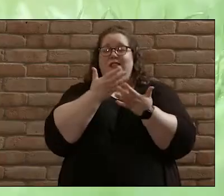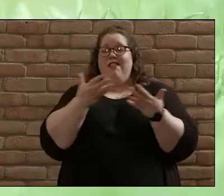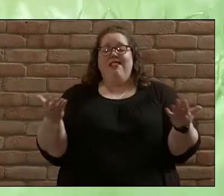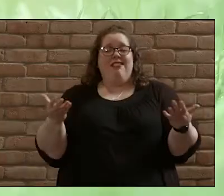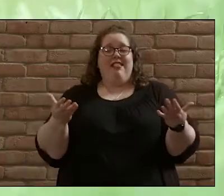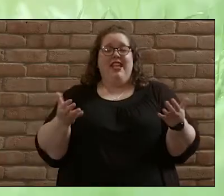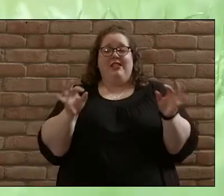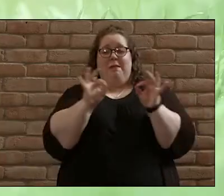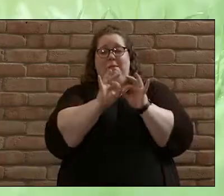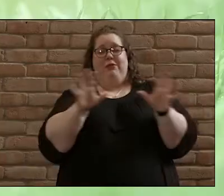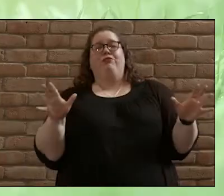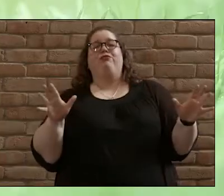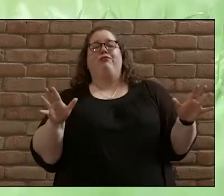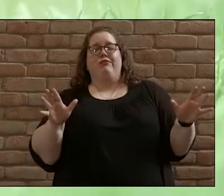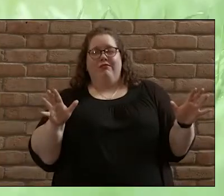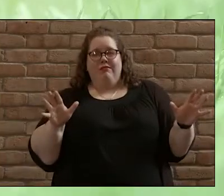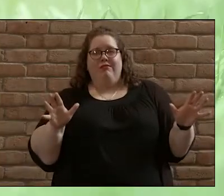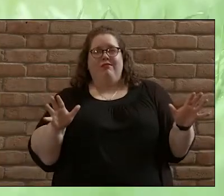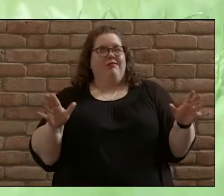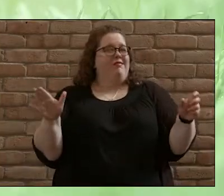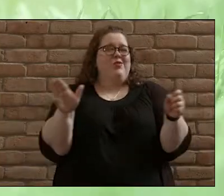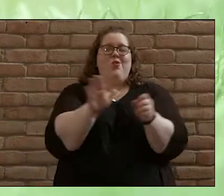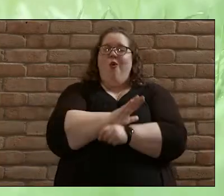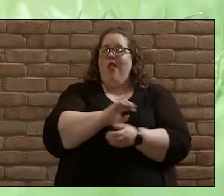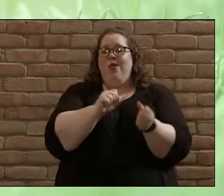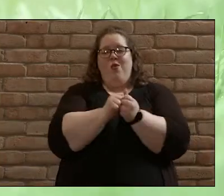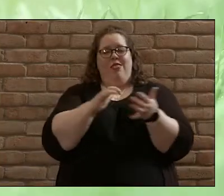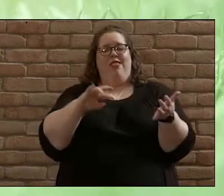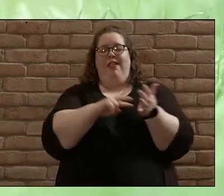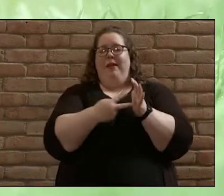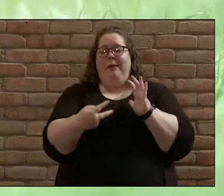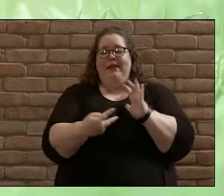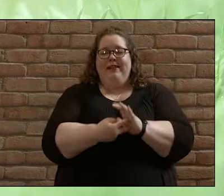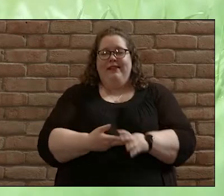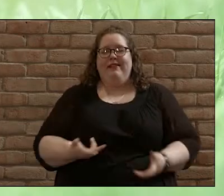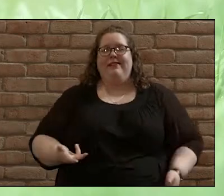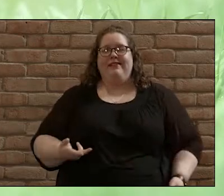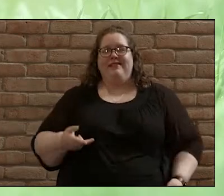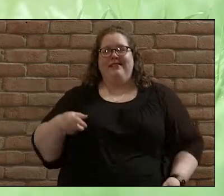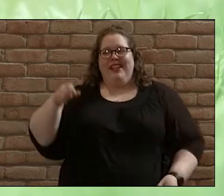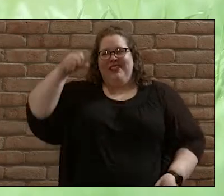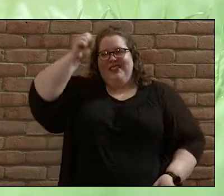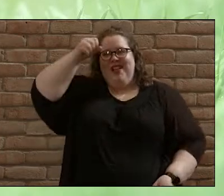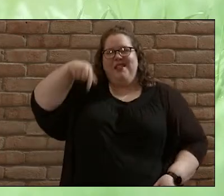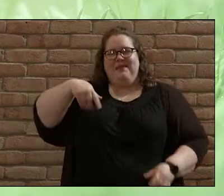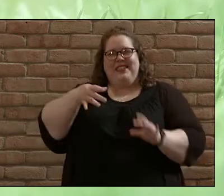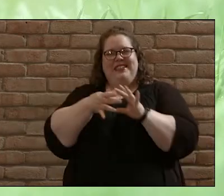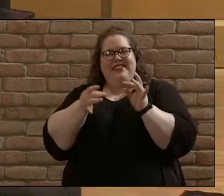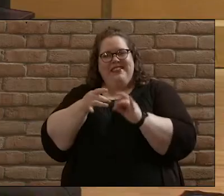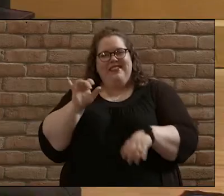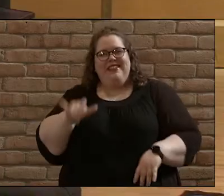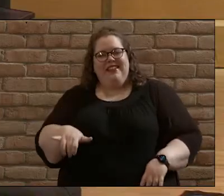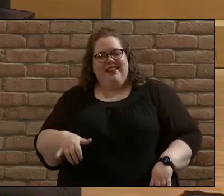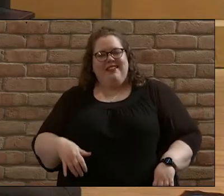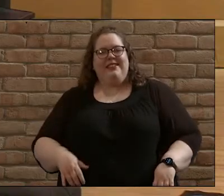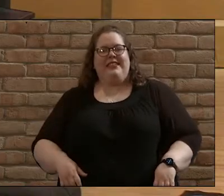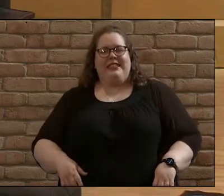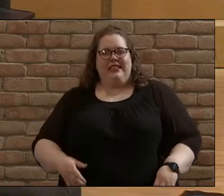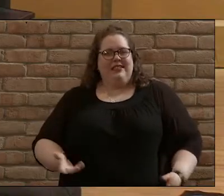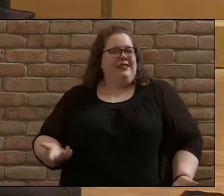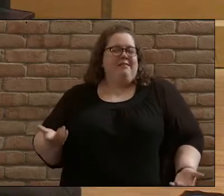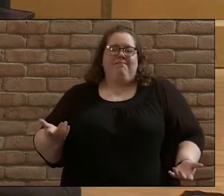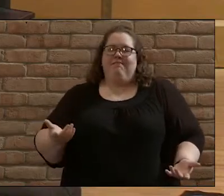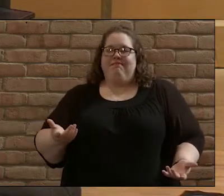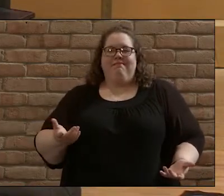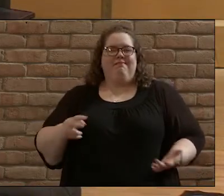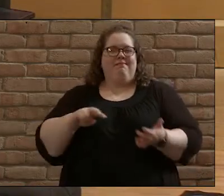is meaningless. Completely meaningless is what Solomon says. Solomon ends up running right